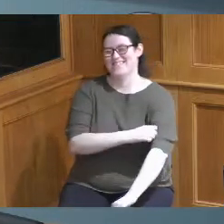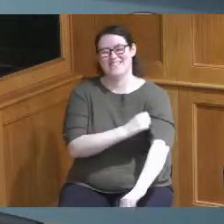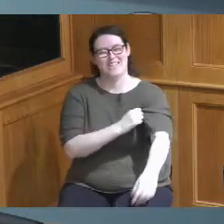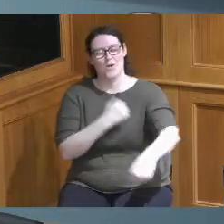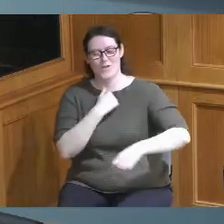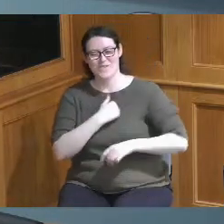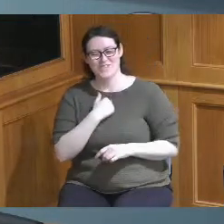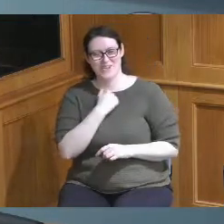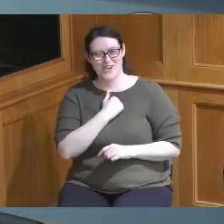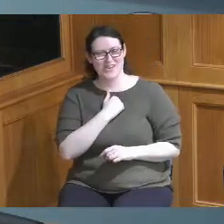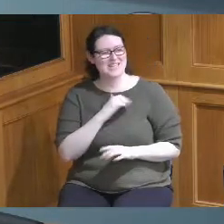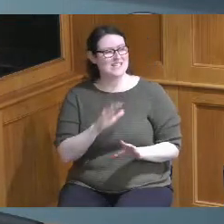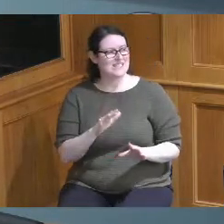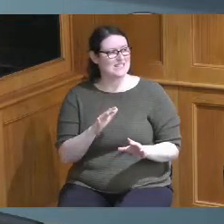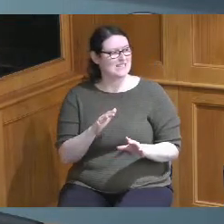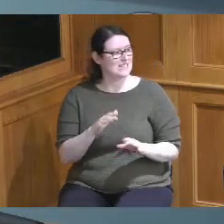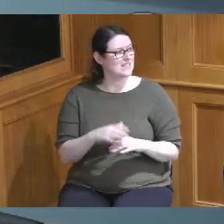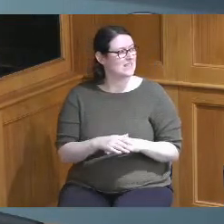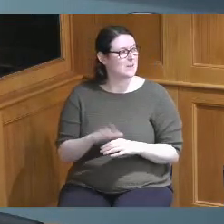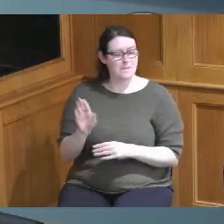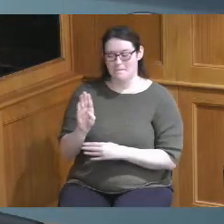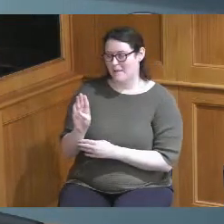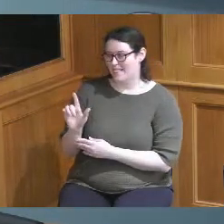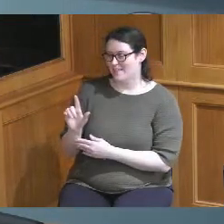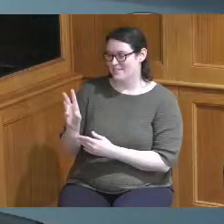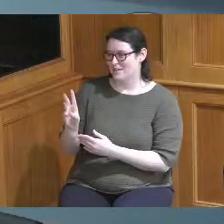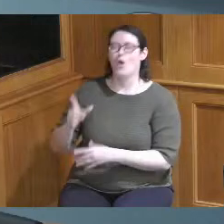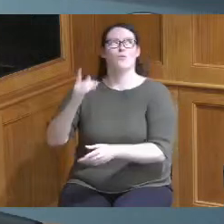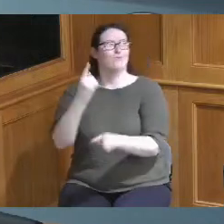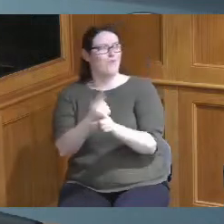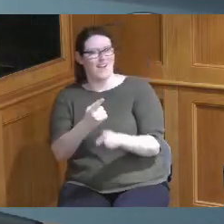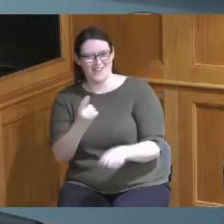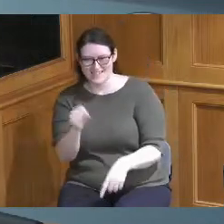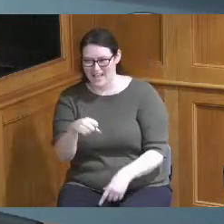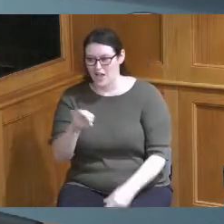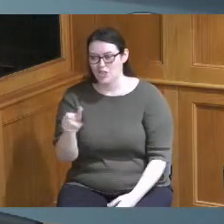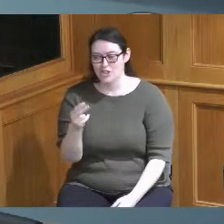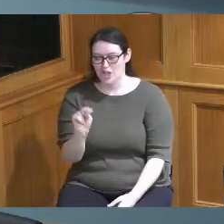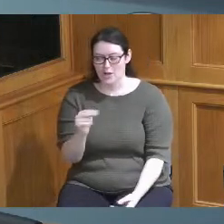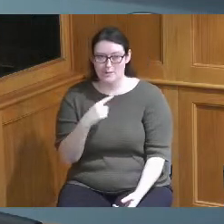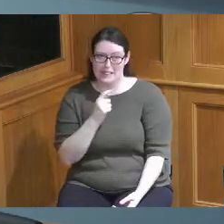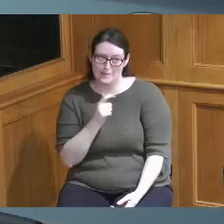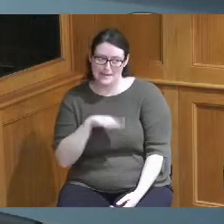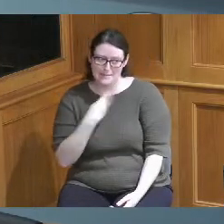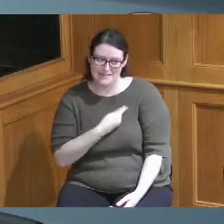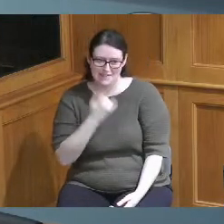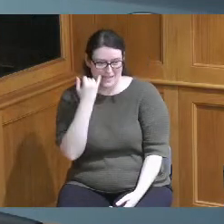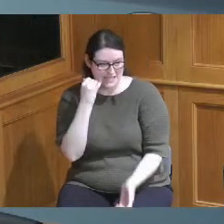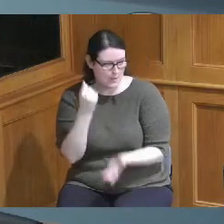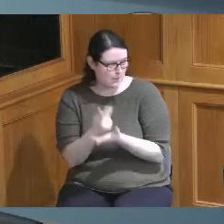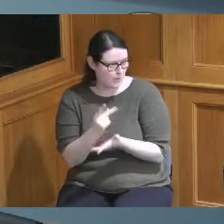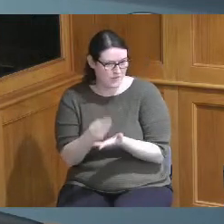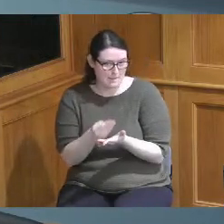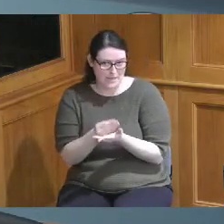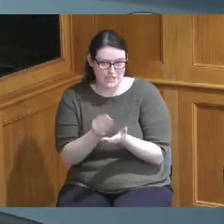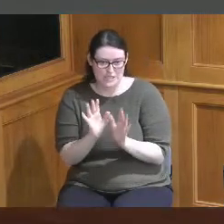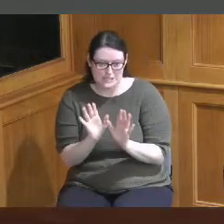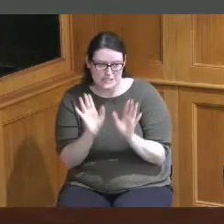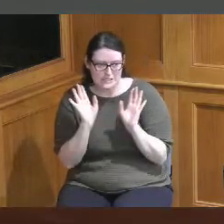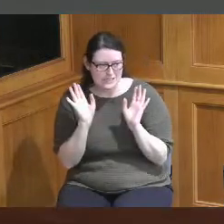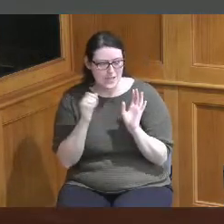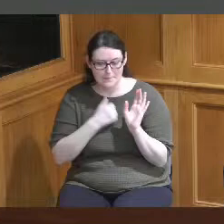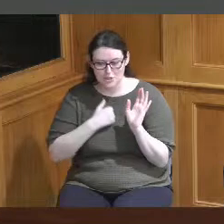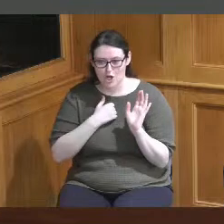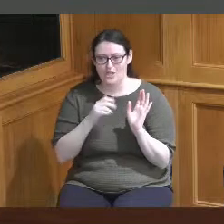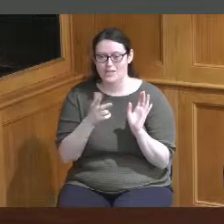I'm sorry. by leave 6. Mr. Oh, yeah. Ludo. John would be a little upset if I didn't approve the budget adjustment. Yeah, so I'm